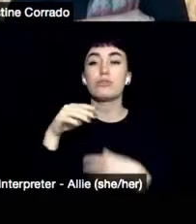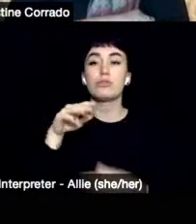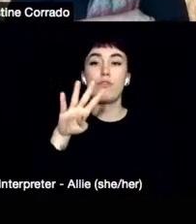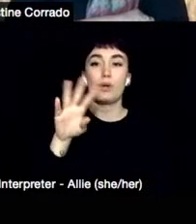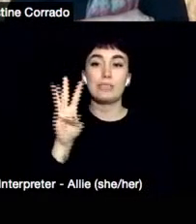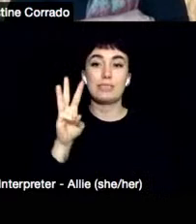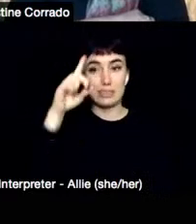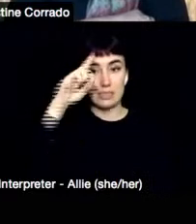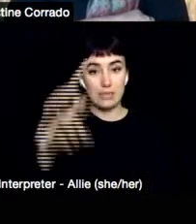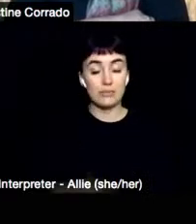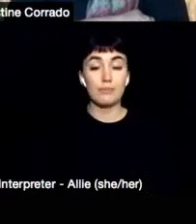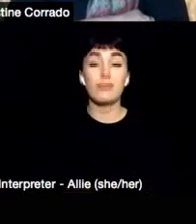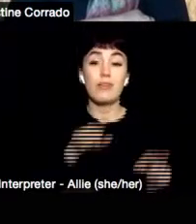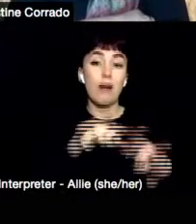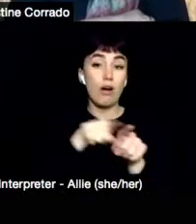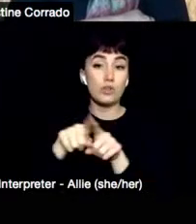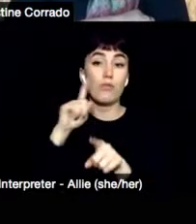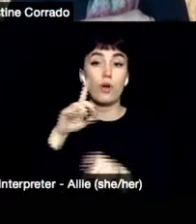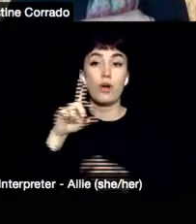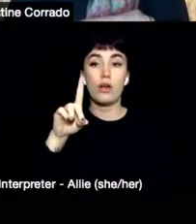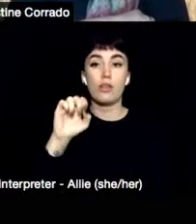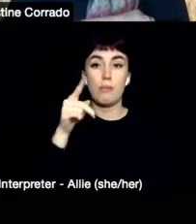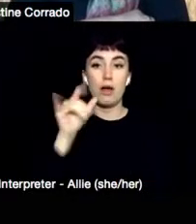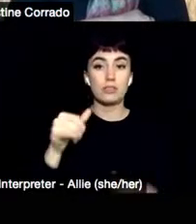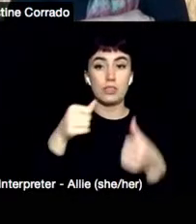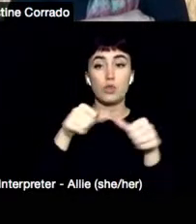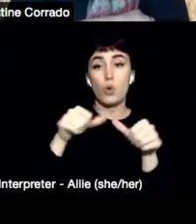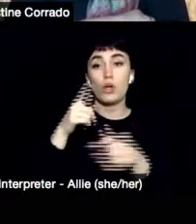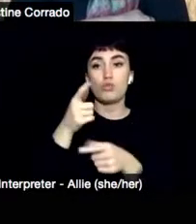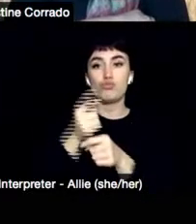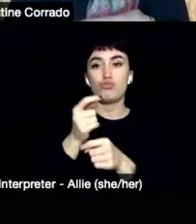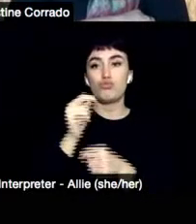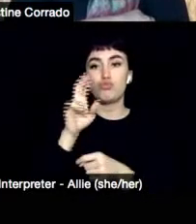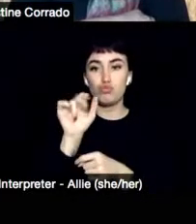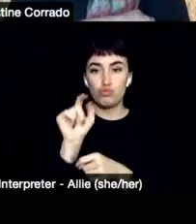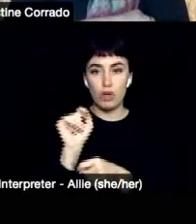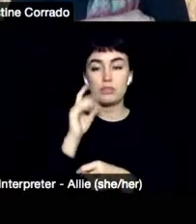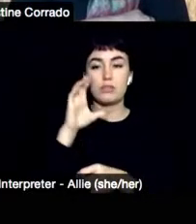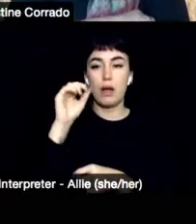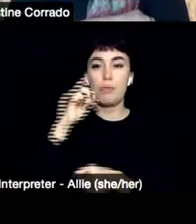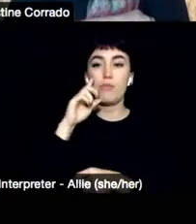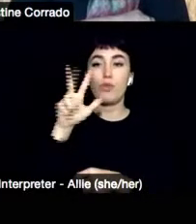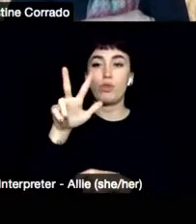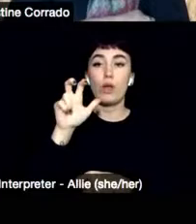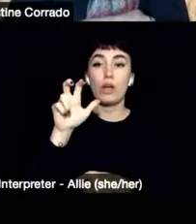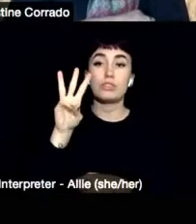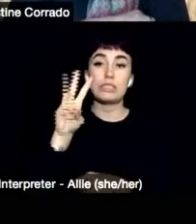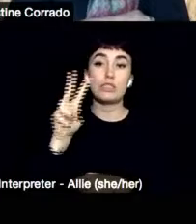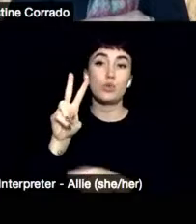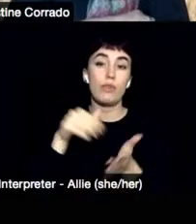$1,358,515.46. Also to the Depository Trust Company in the amount of